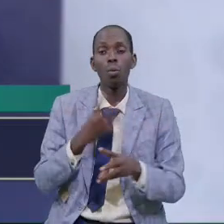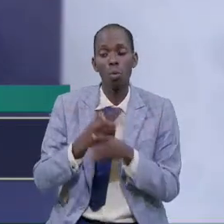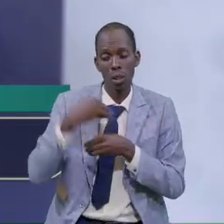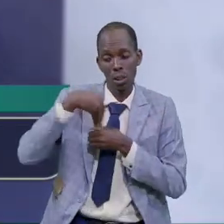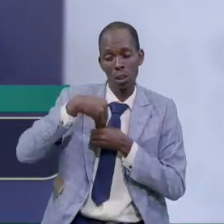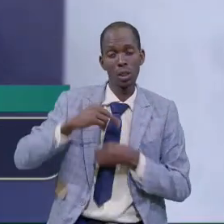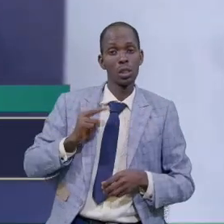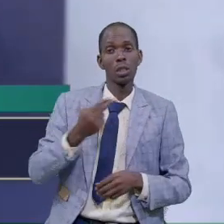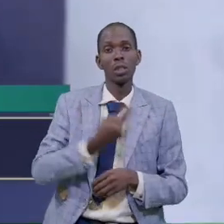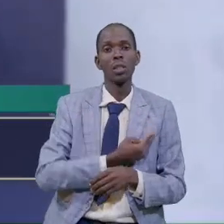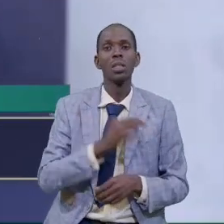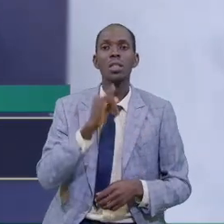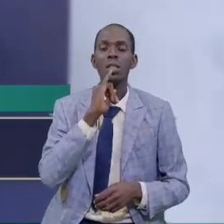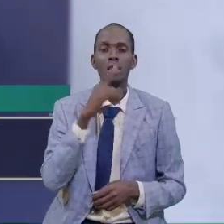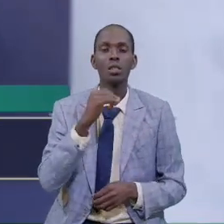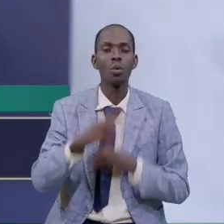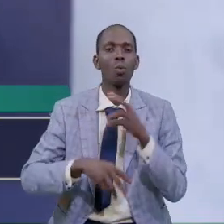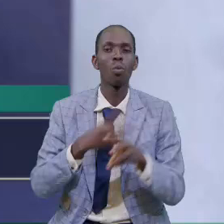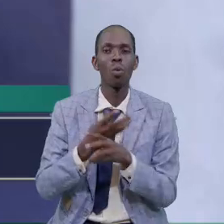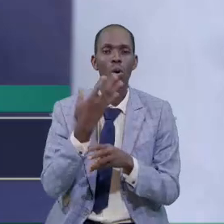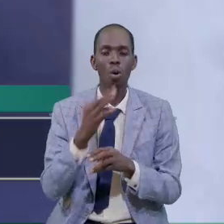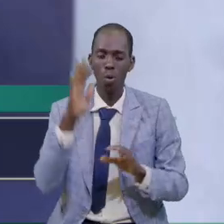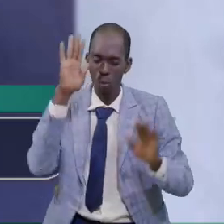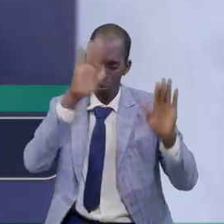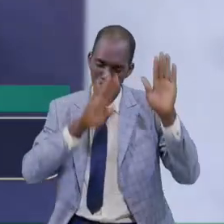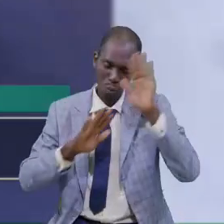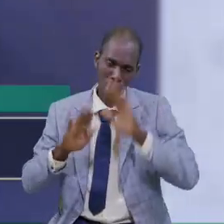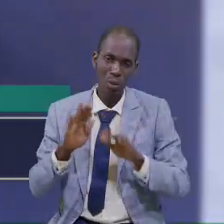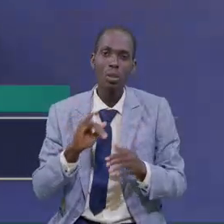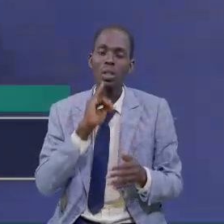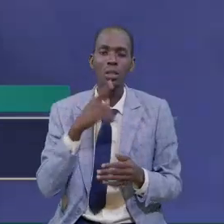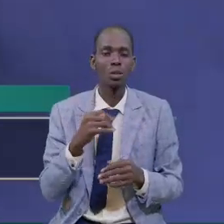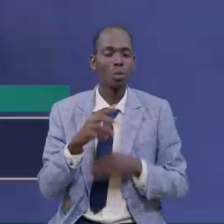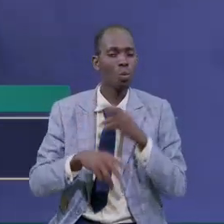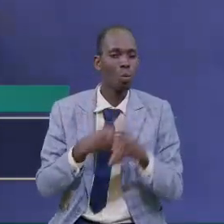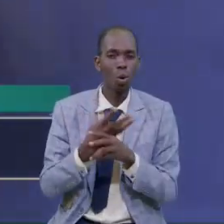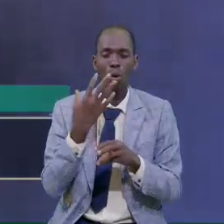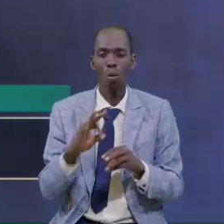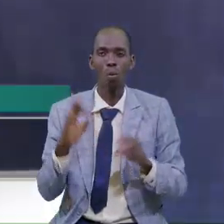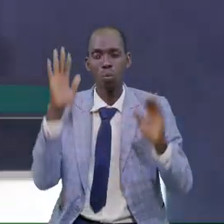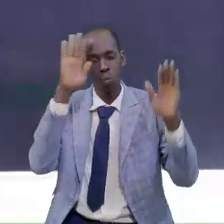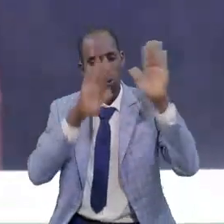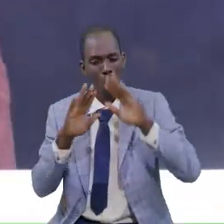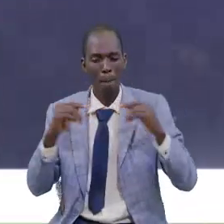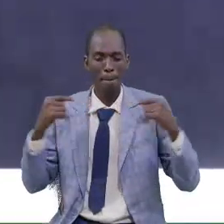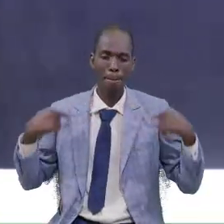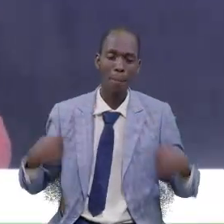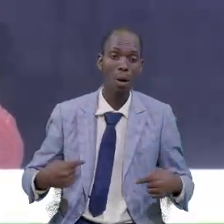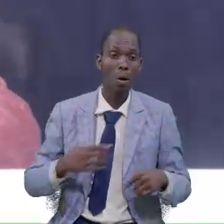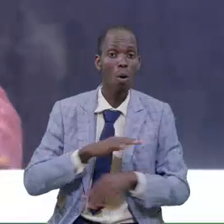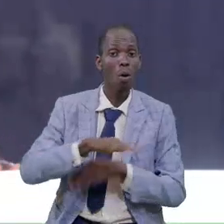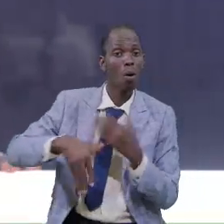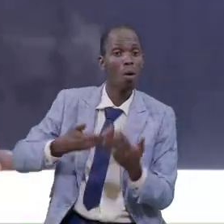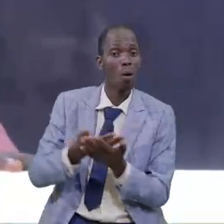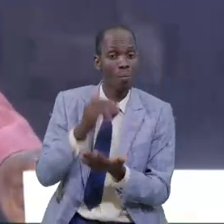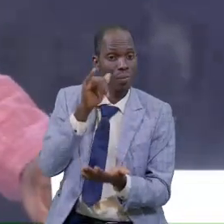of anxiety. And it's a world of worry. It's a world of pain. All that is now